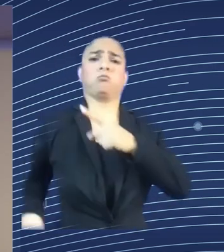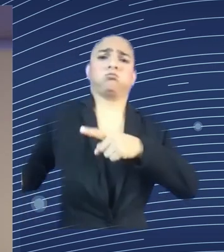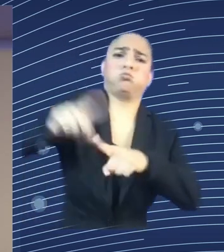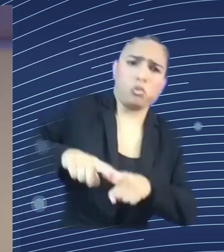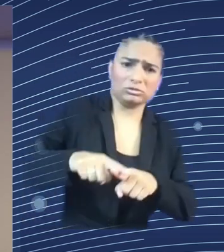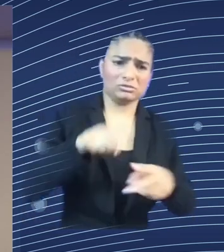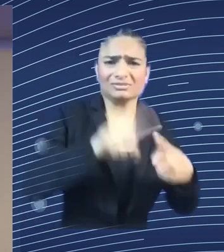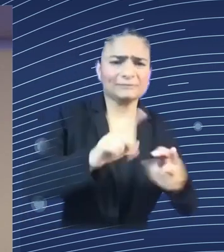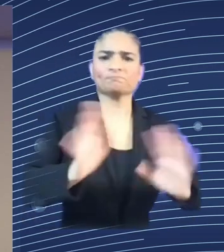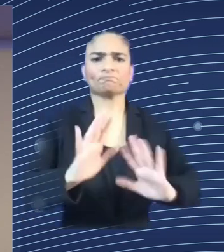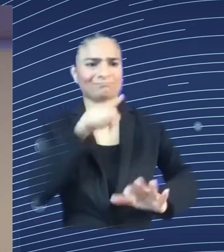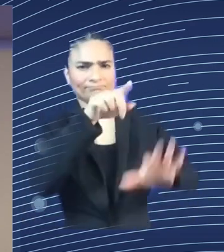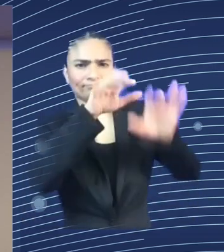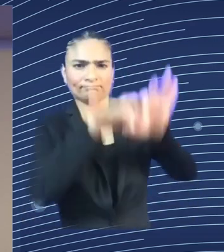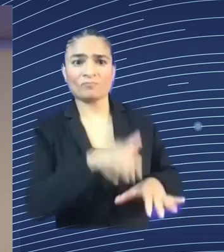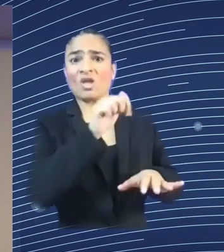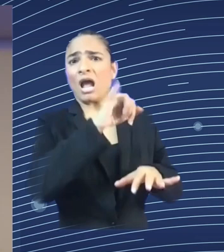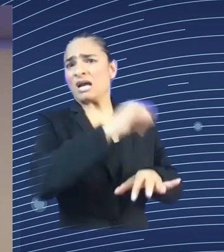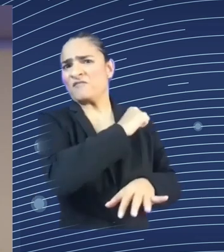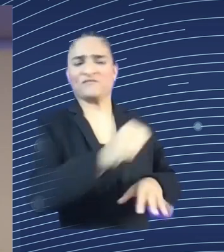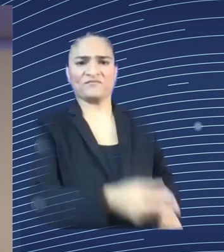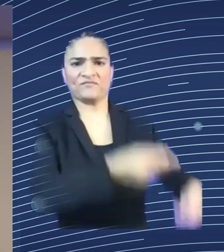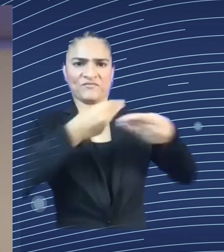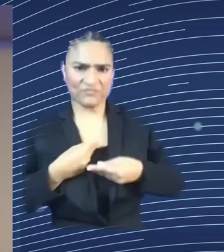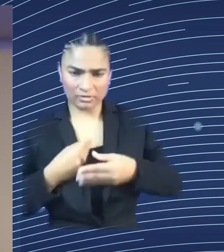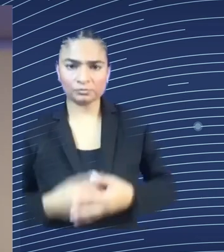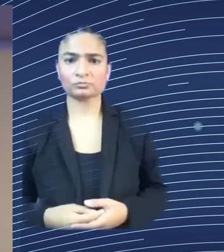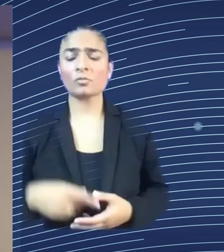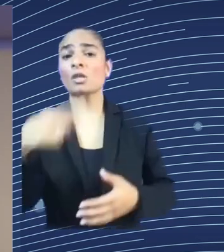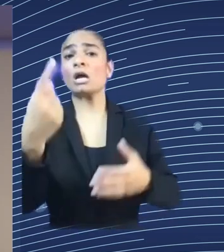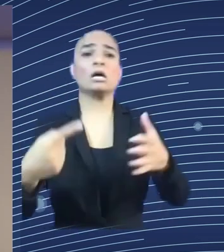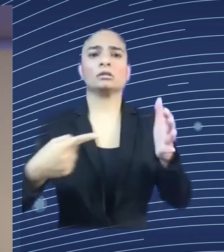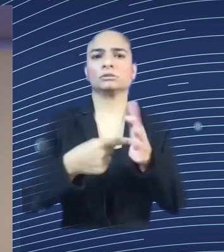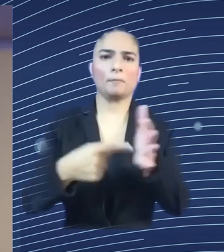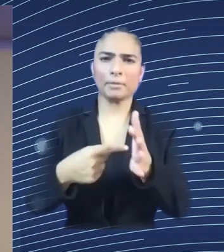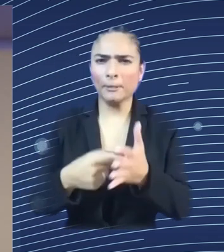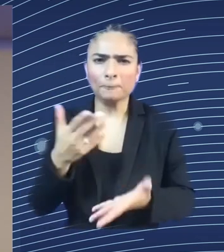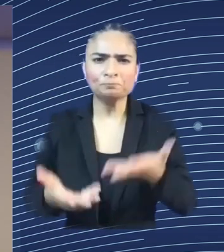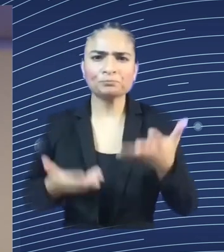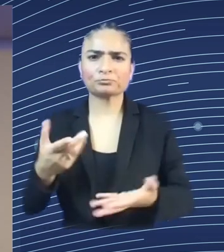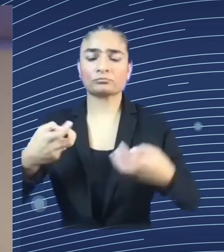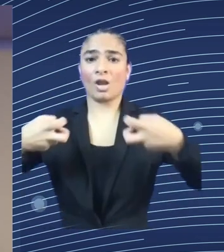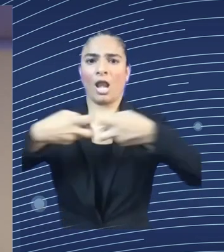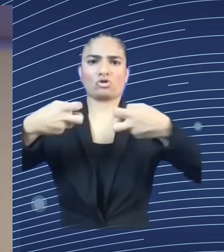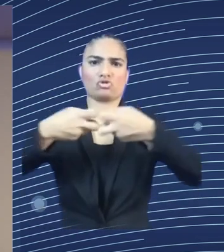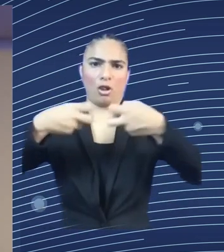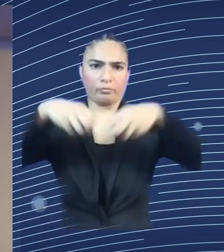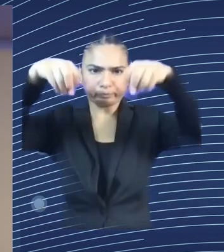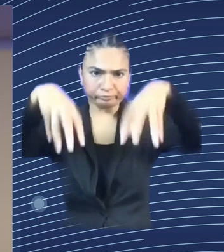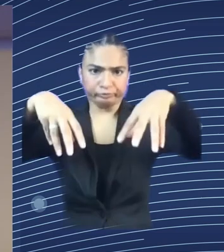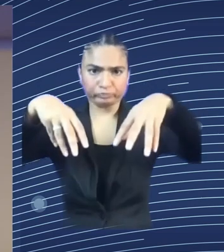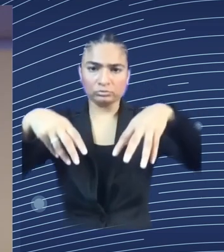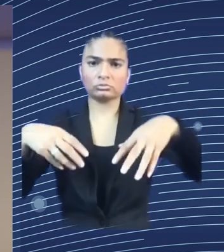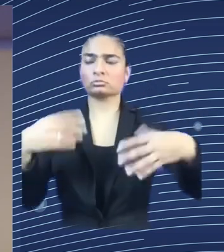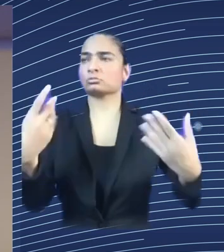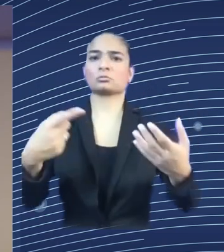administration, it's just like checking if you have these conditions that are established by law. So it's not that there's like some subjective